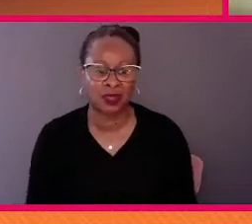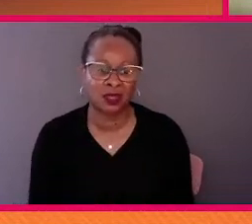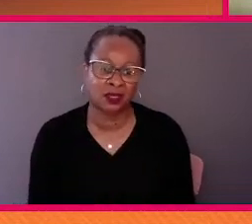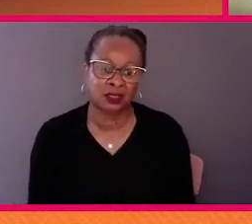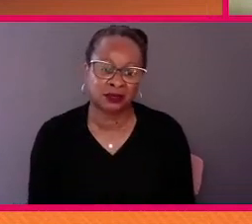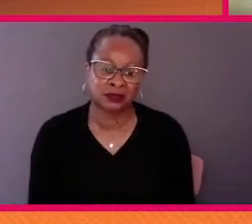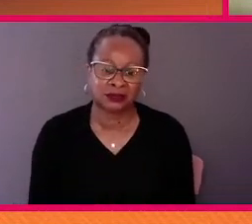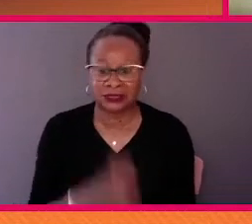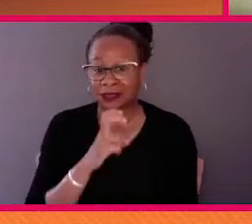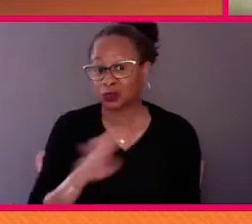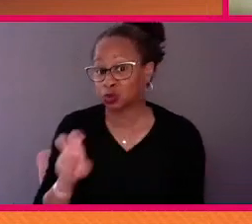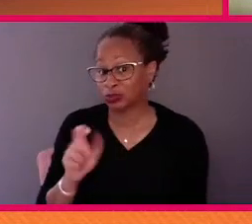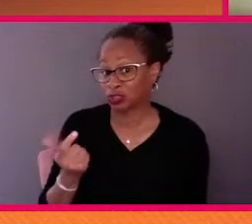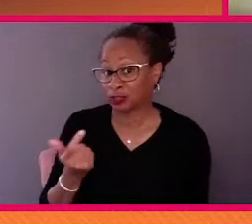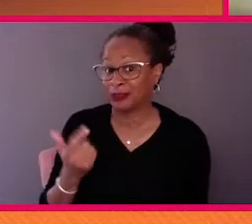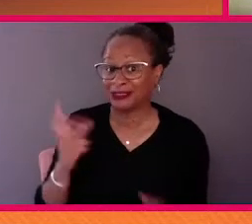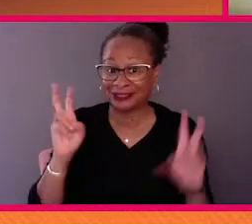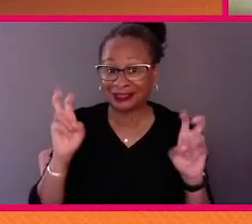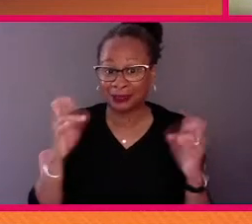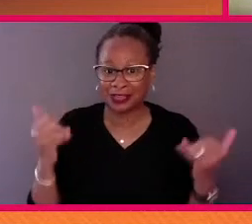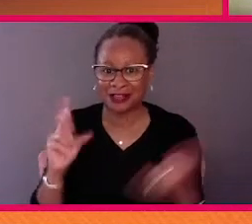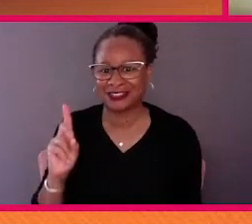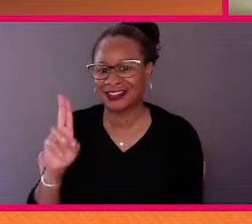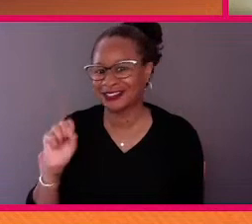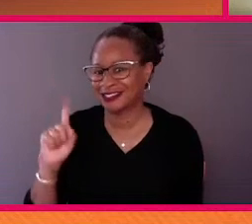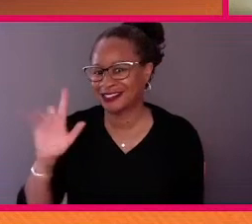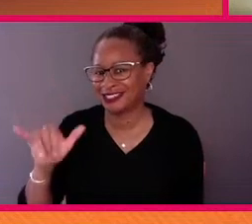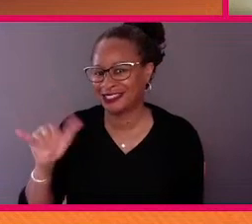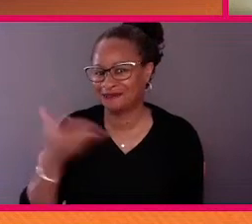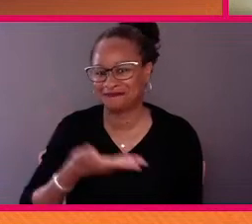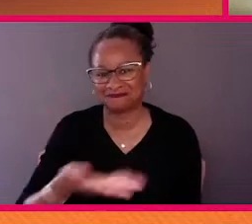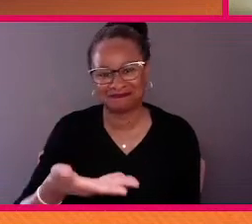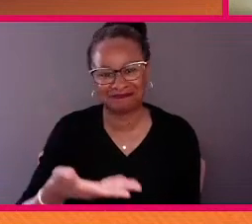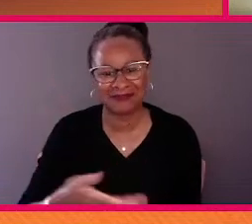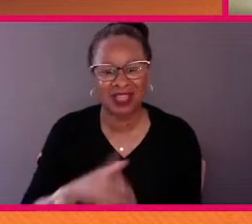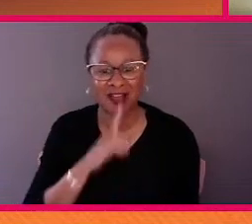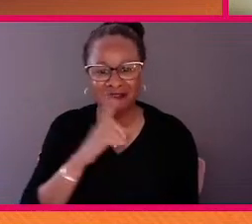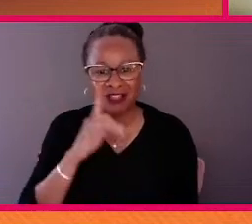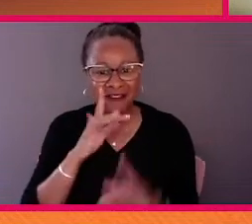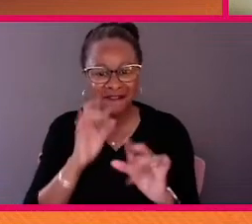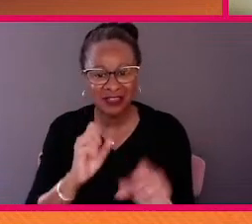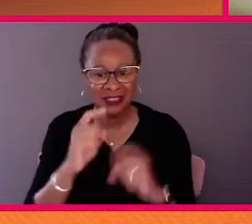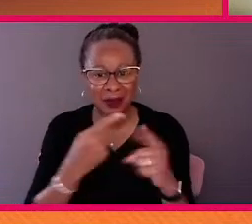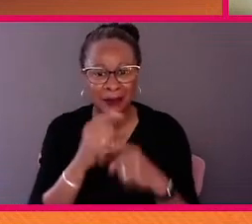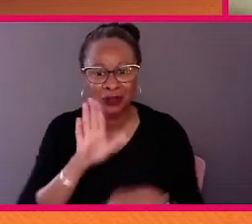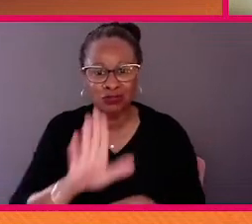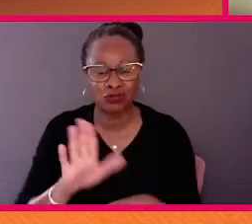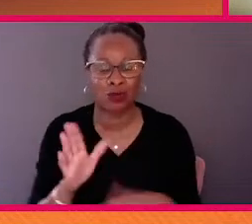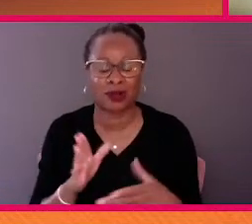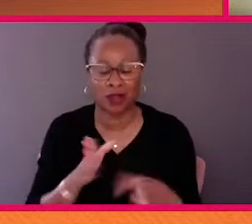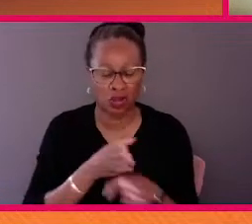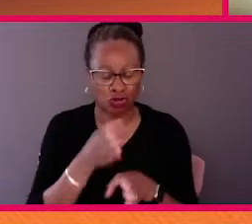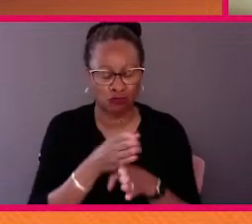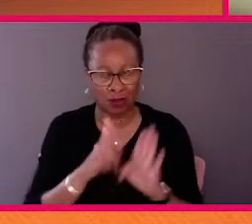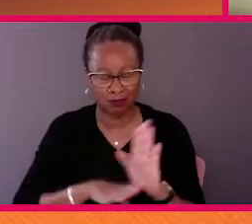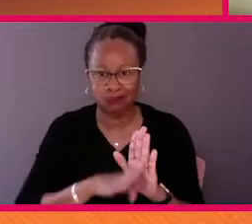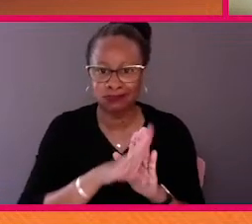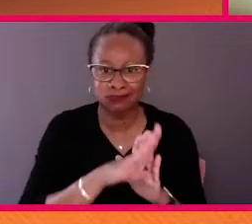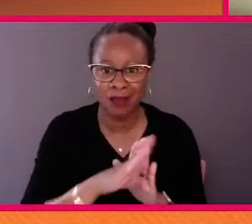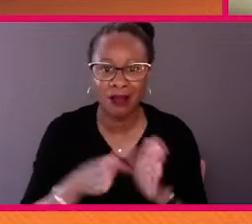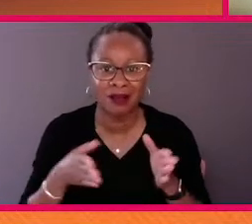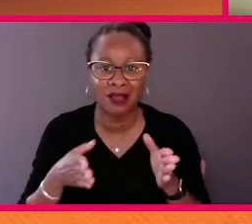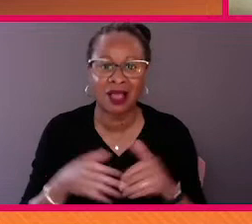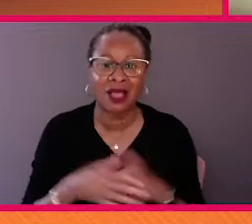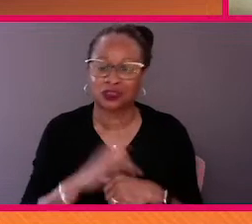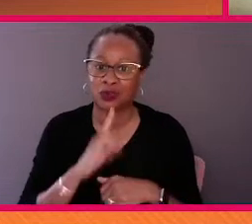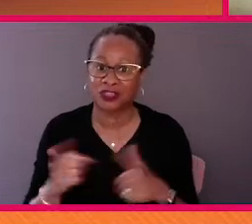switch gears. Dusty. I'm really fascinated about your career trajectory. This is the first time